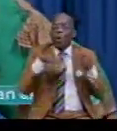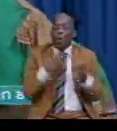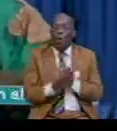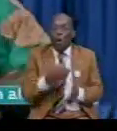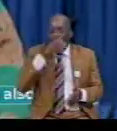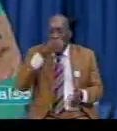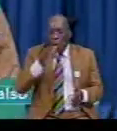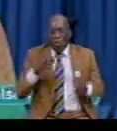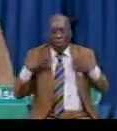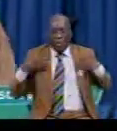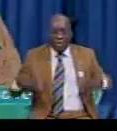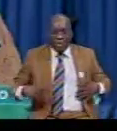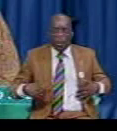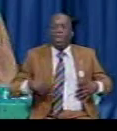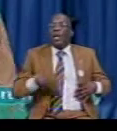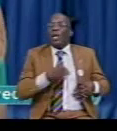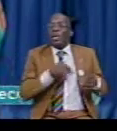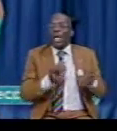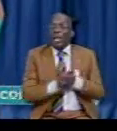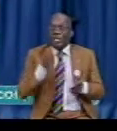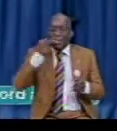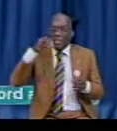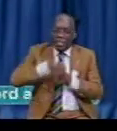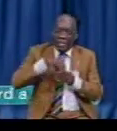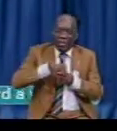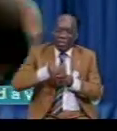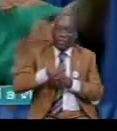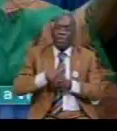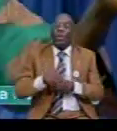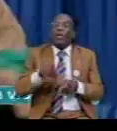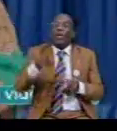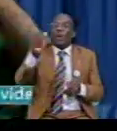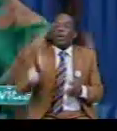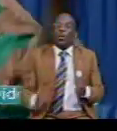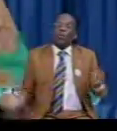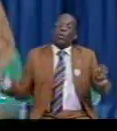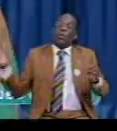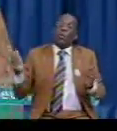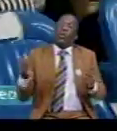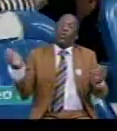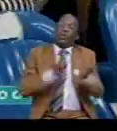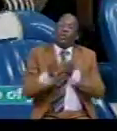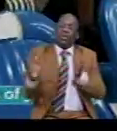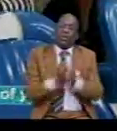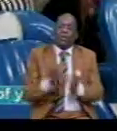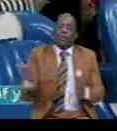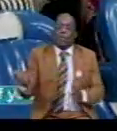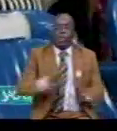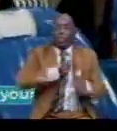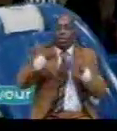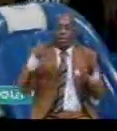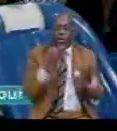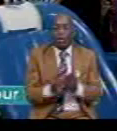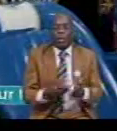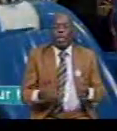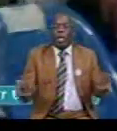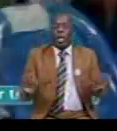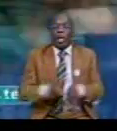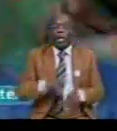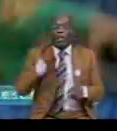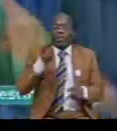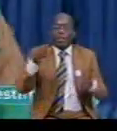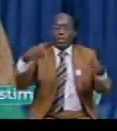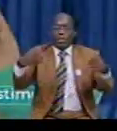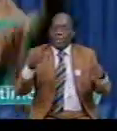wiwiwi ninu ko si jade sita mo dupe pe olorun si se gbogbo e patapata lana bi mo se wa mo lalafia gidi bi mo se